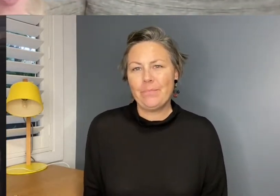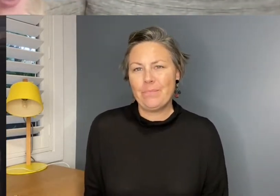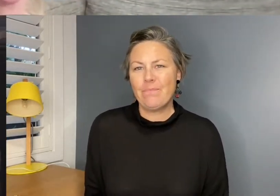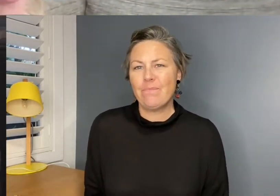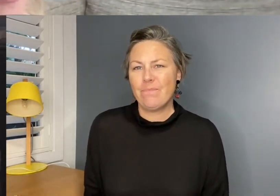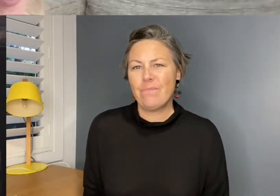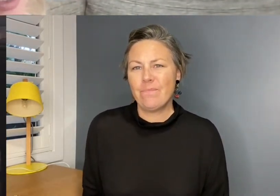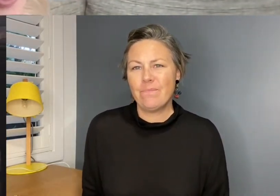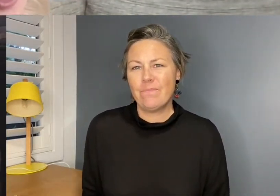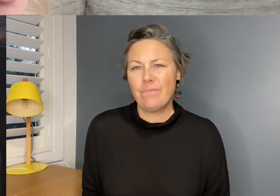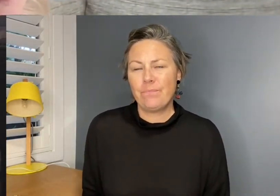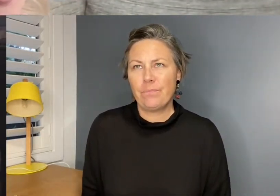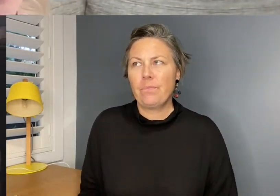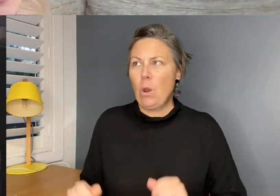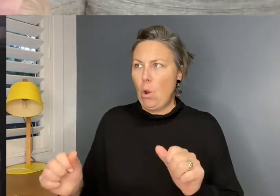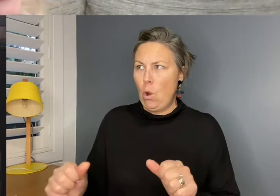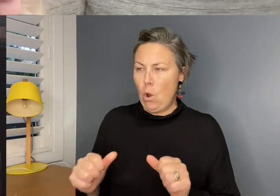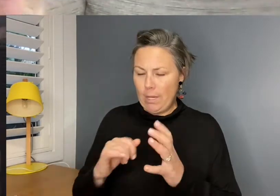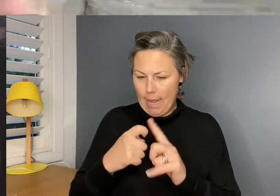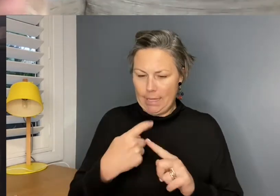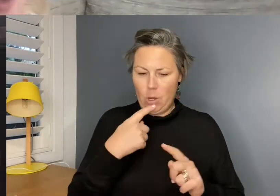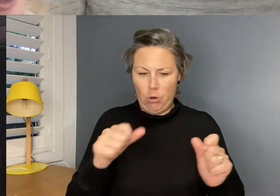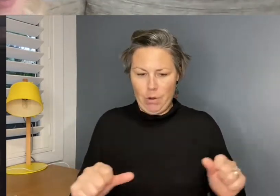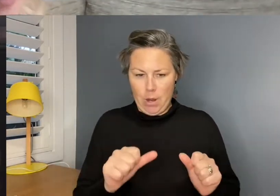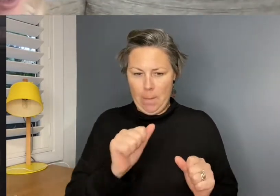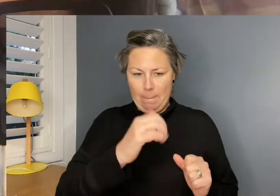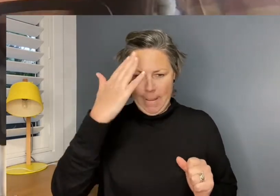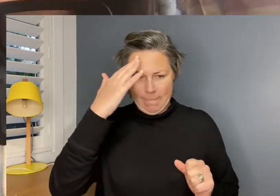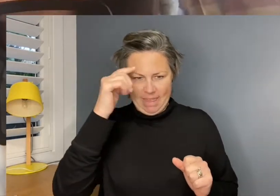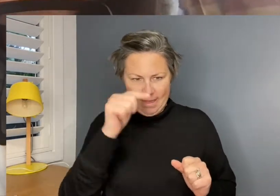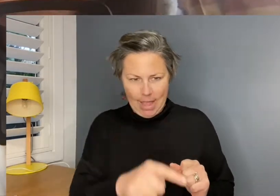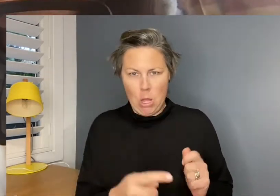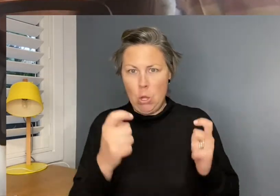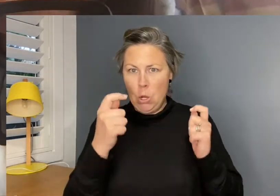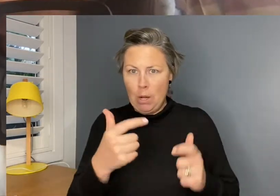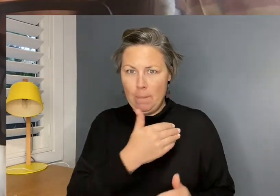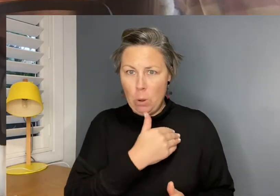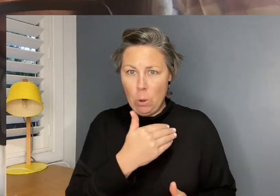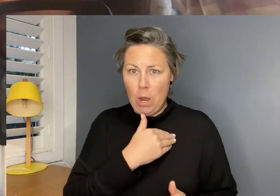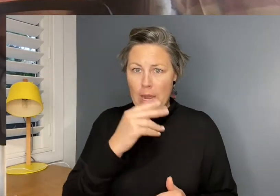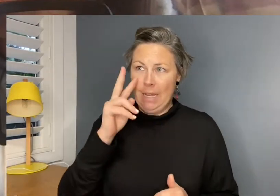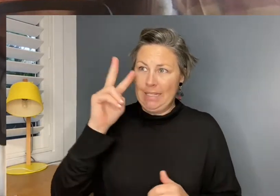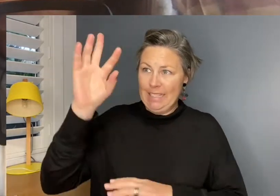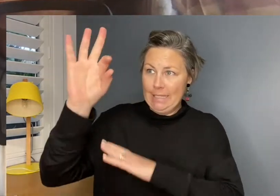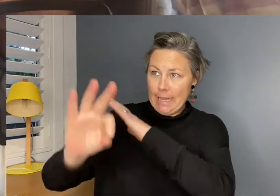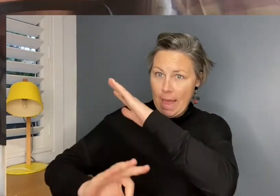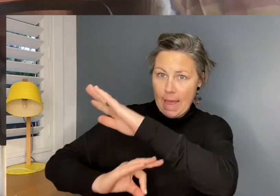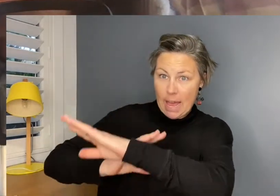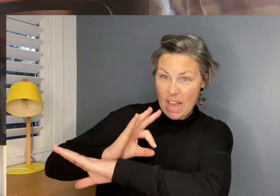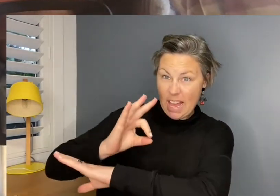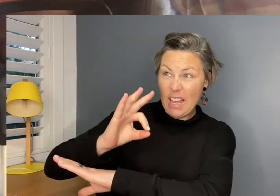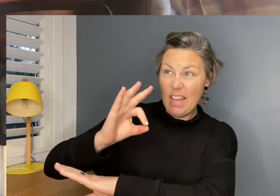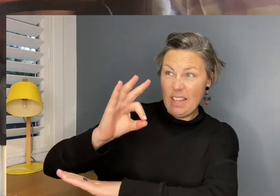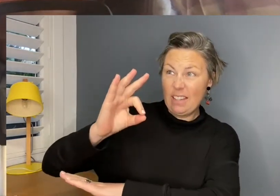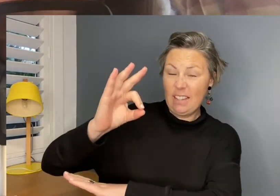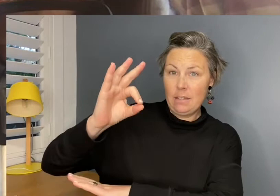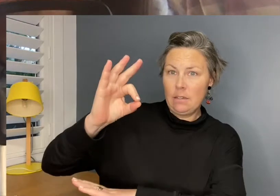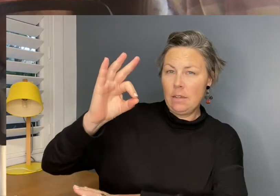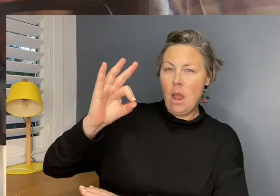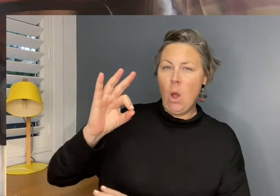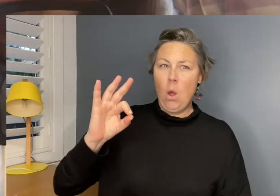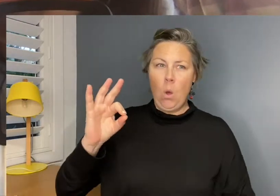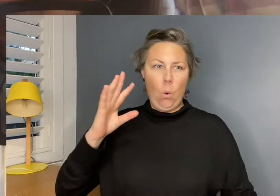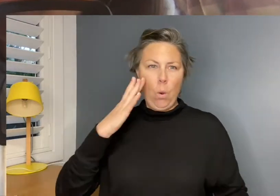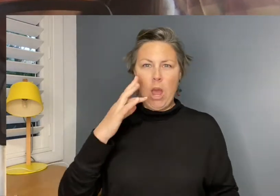to the hospital? Because I know you wanted to be at home for as long as possible. Yeah. Basically when I got to sort of